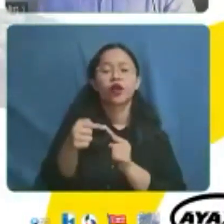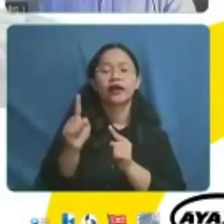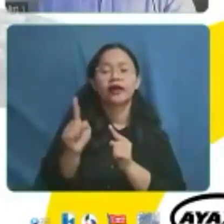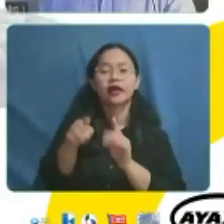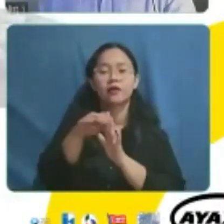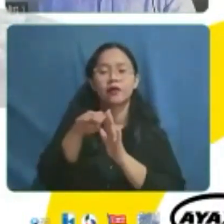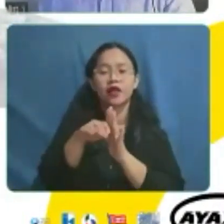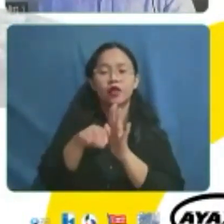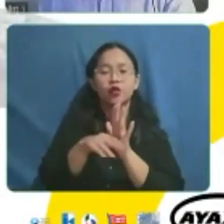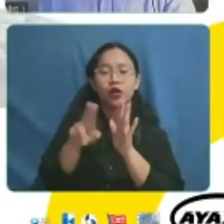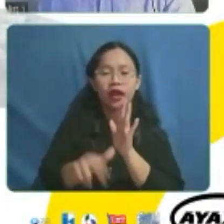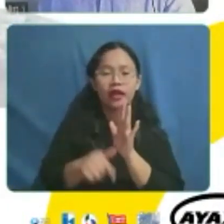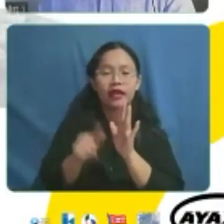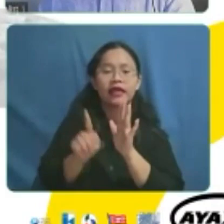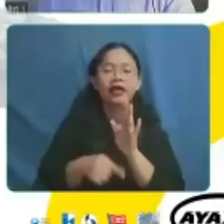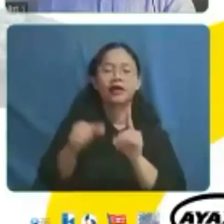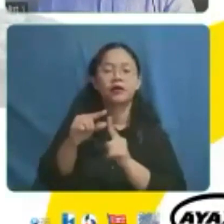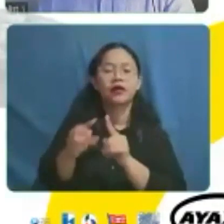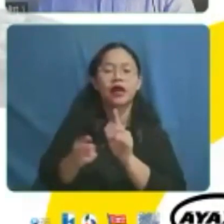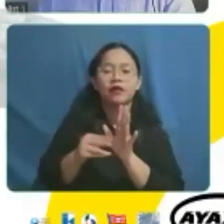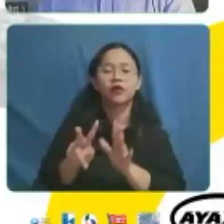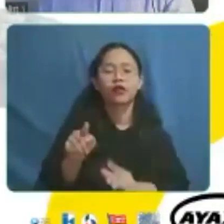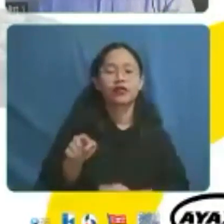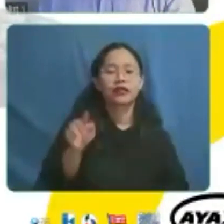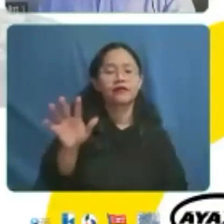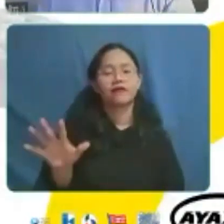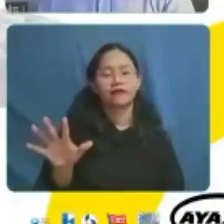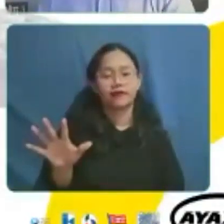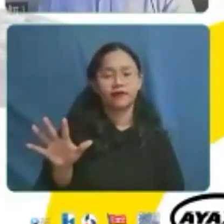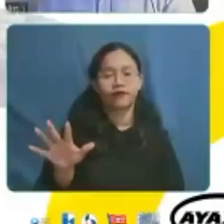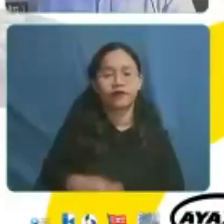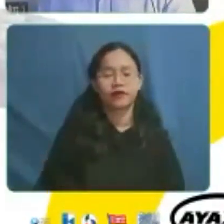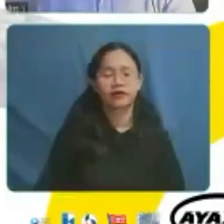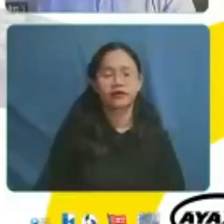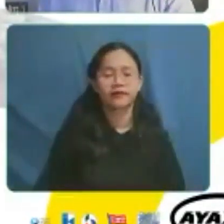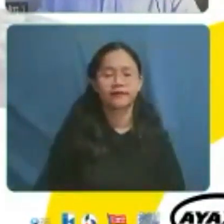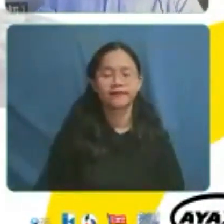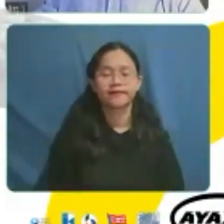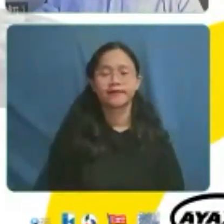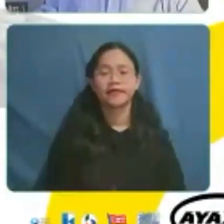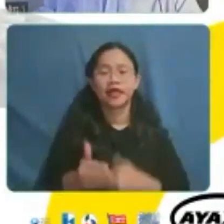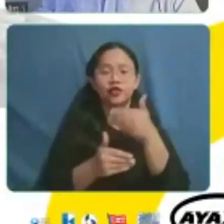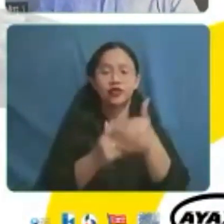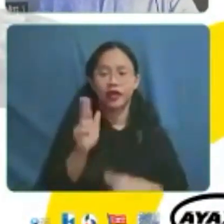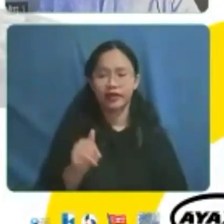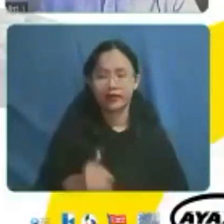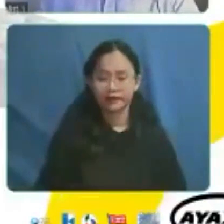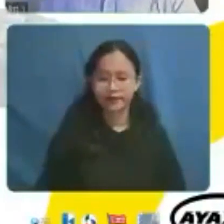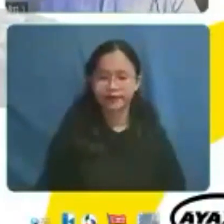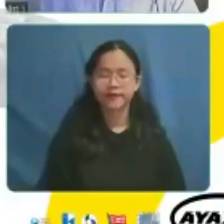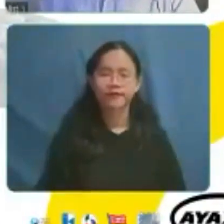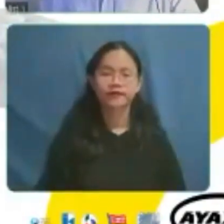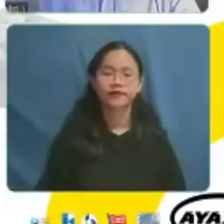the PM 2.5 from these two sources. Next slide, please.